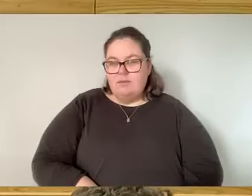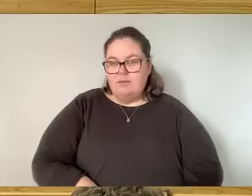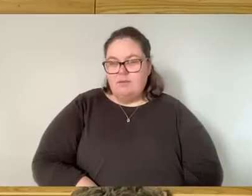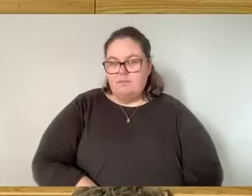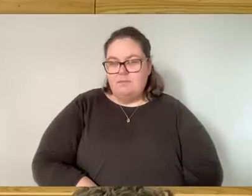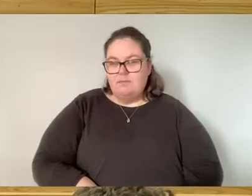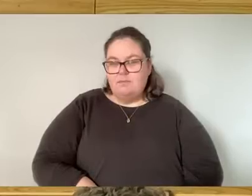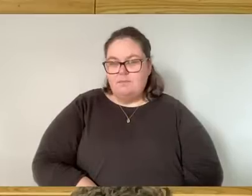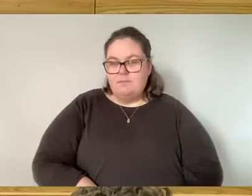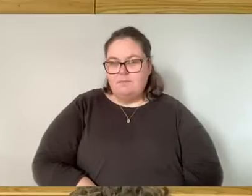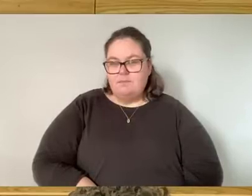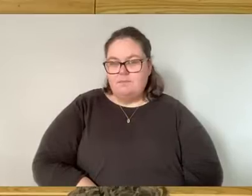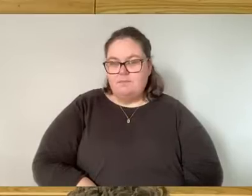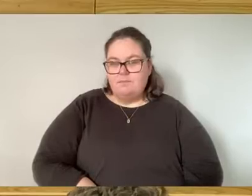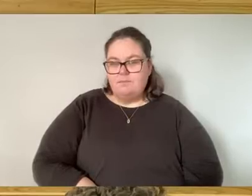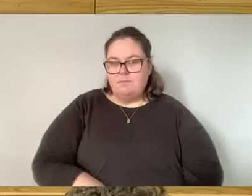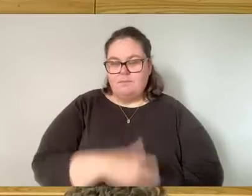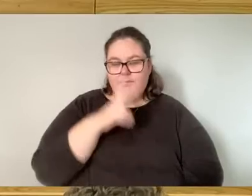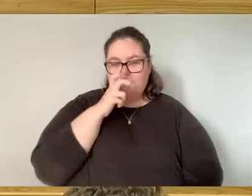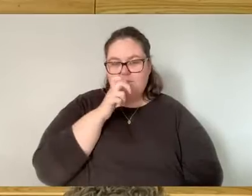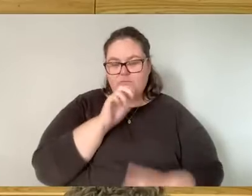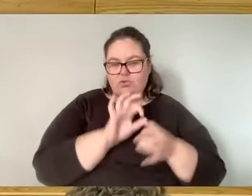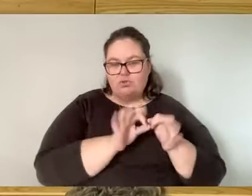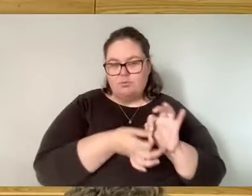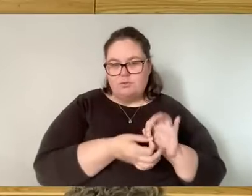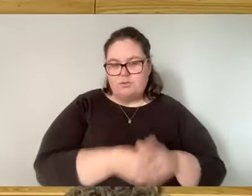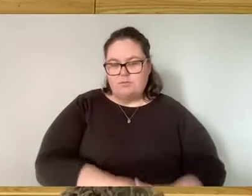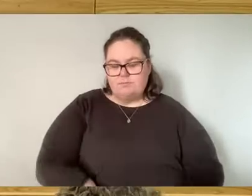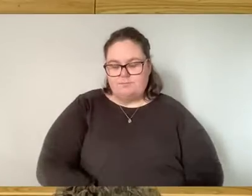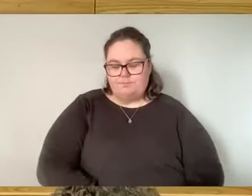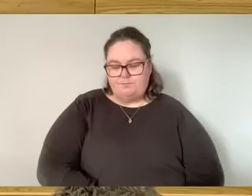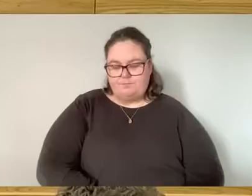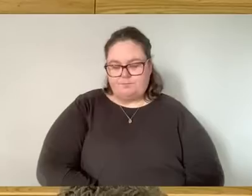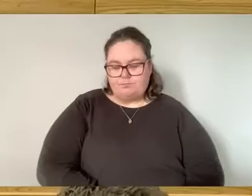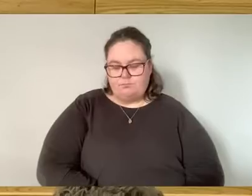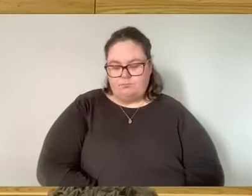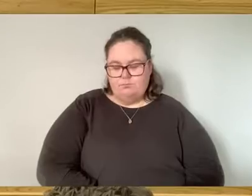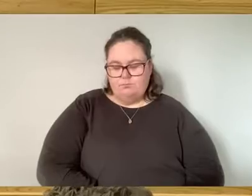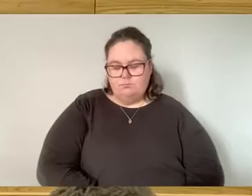this strategic plan? Percentage of